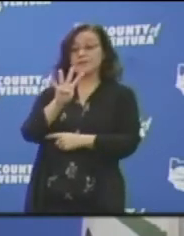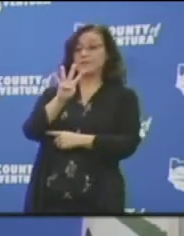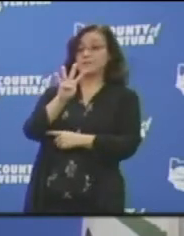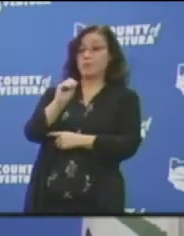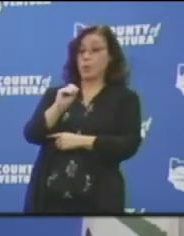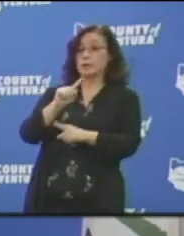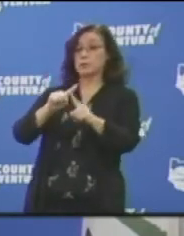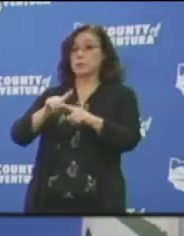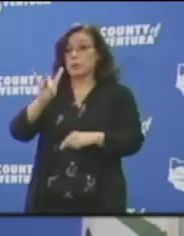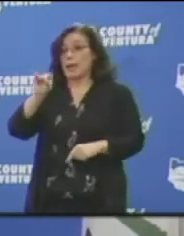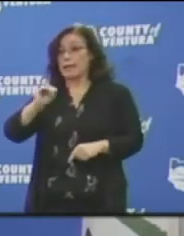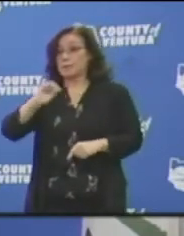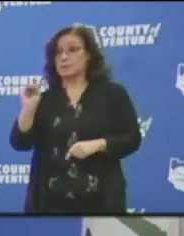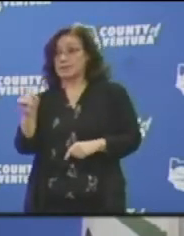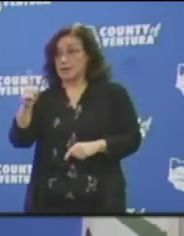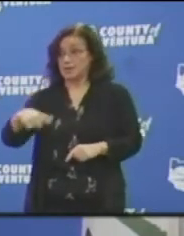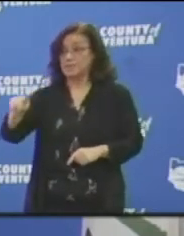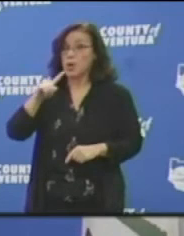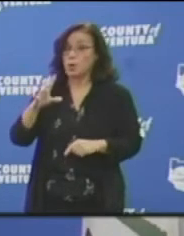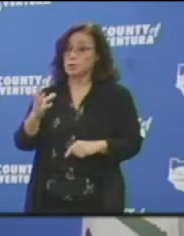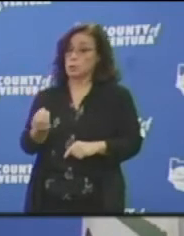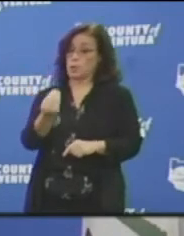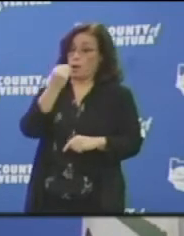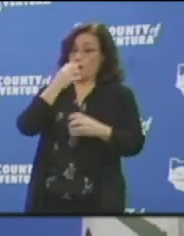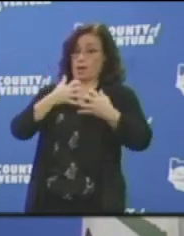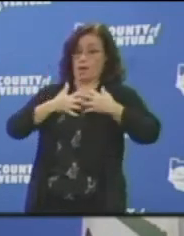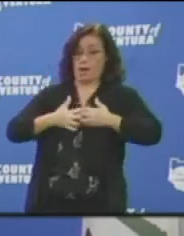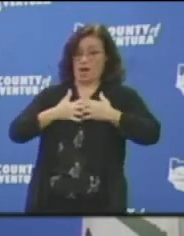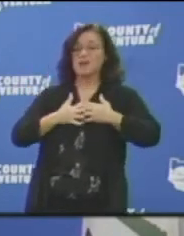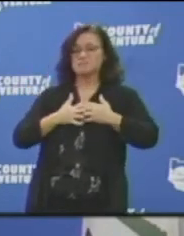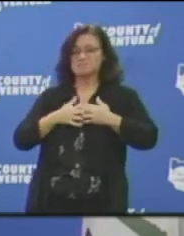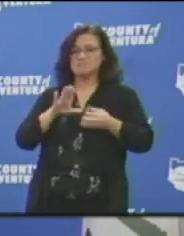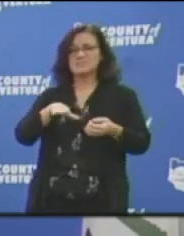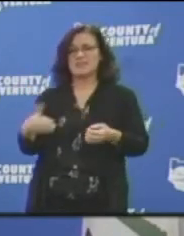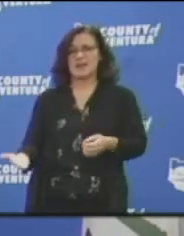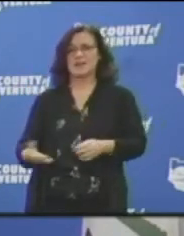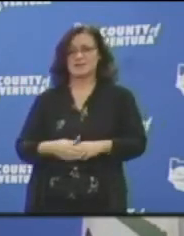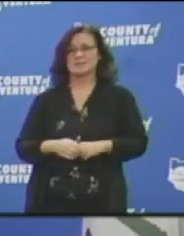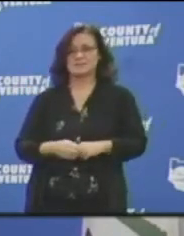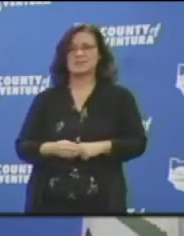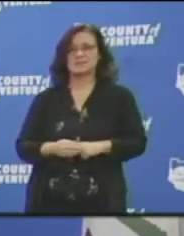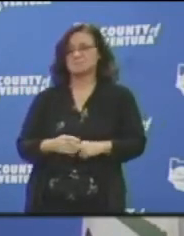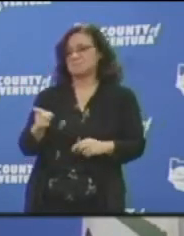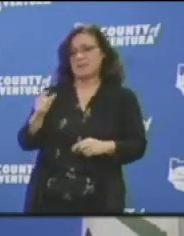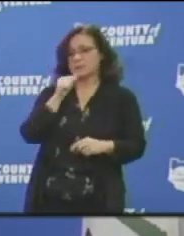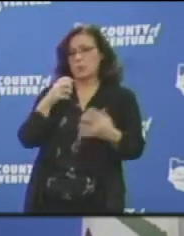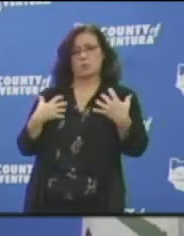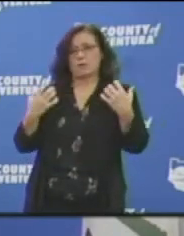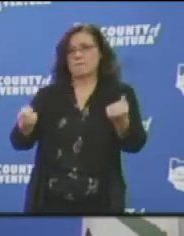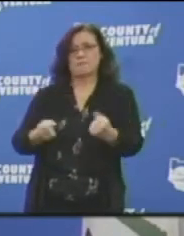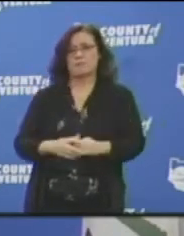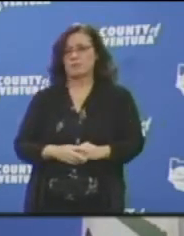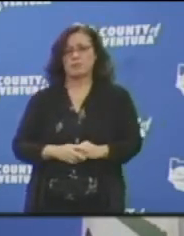those patients who wind up on a ventilator die. They do not make it out of the hospital.